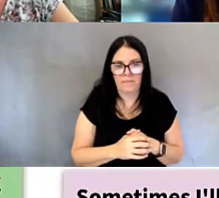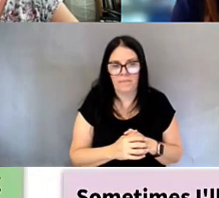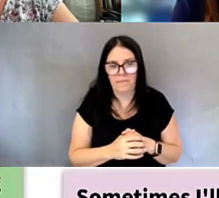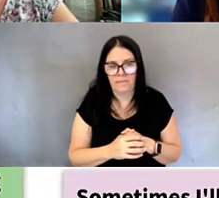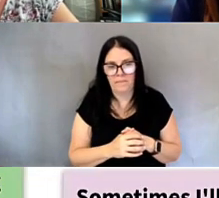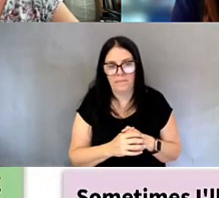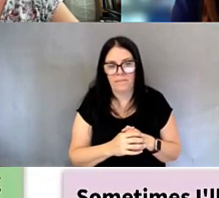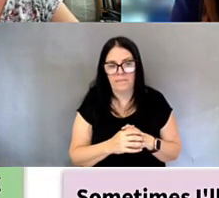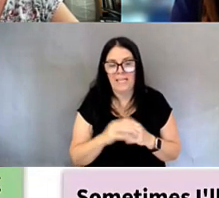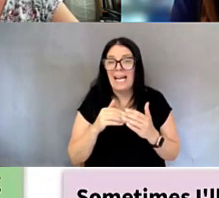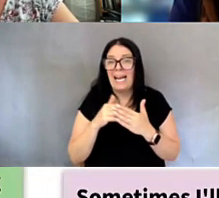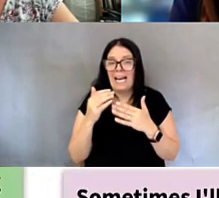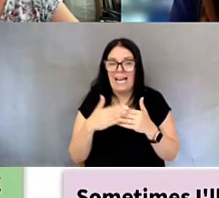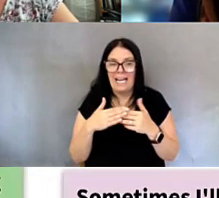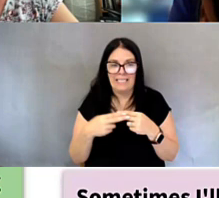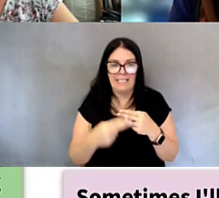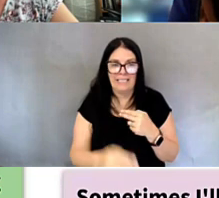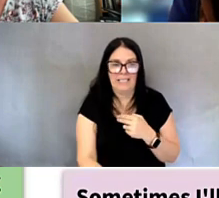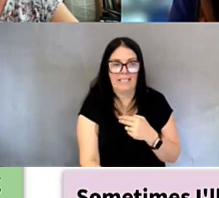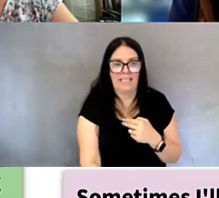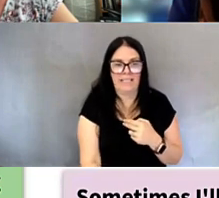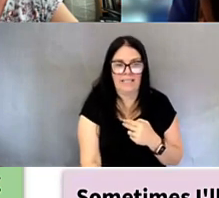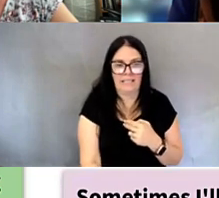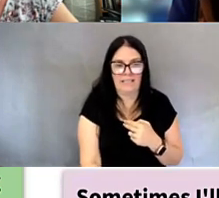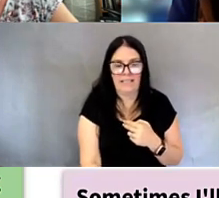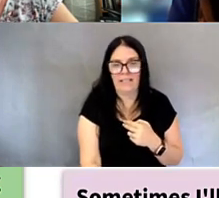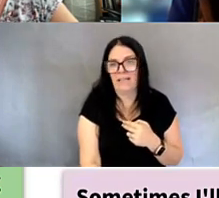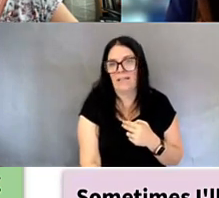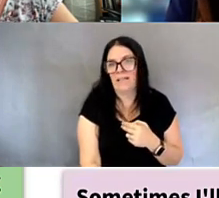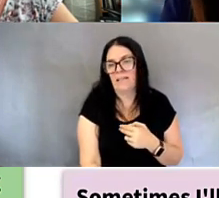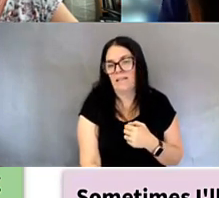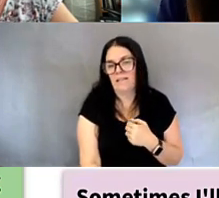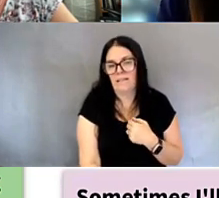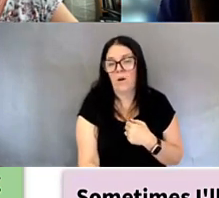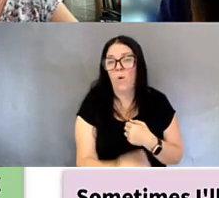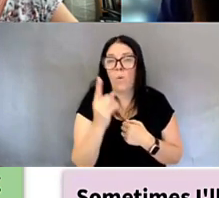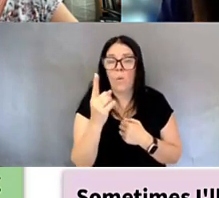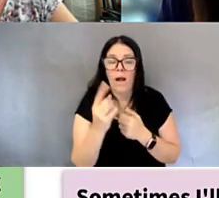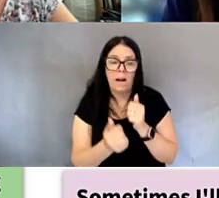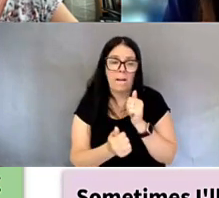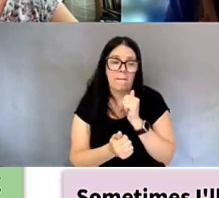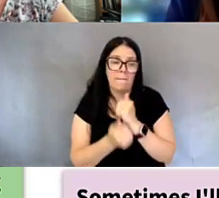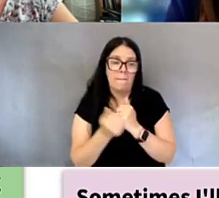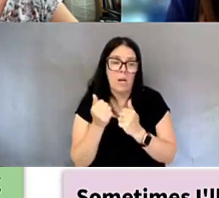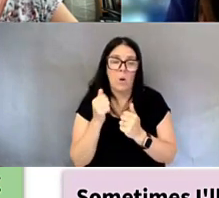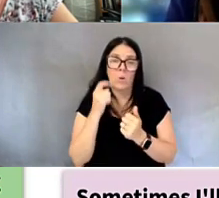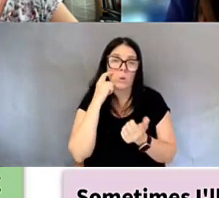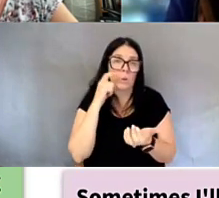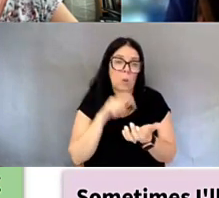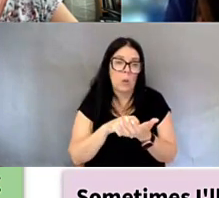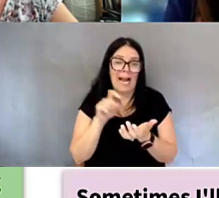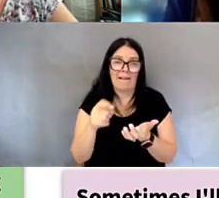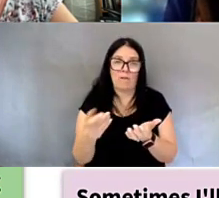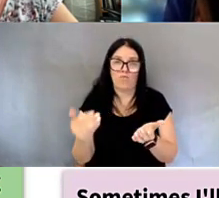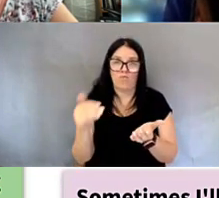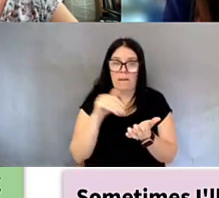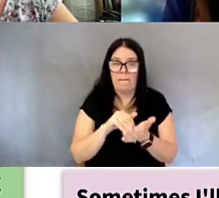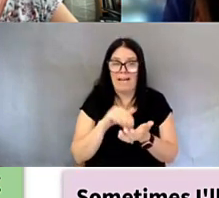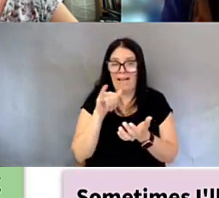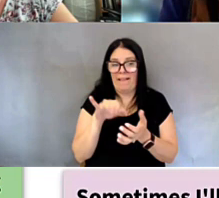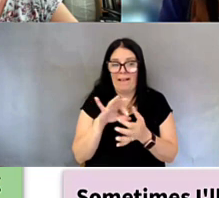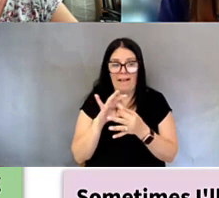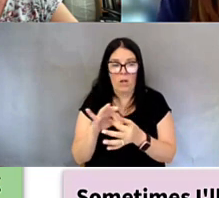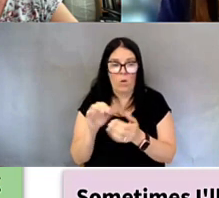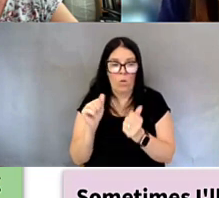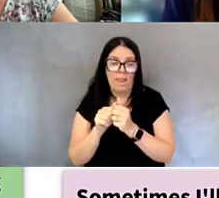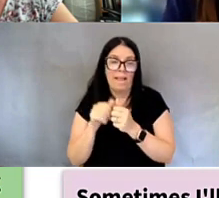So one of the most notable repeated things that came to be as a result of the